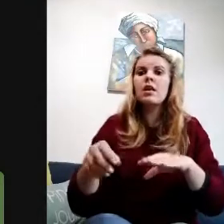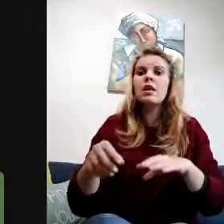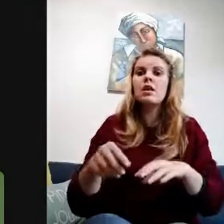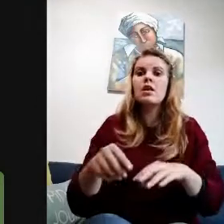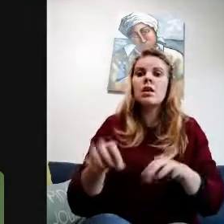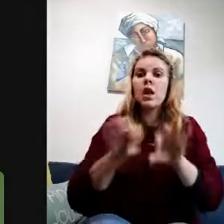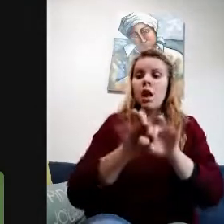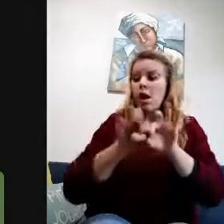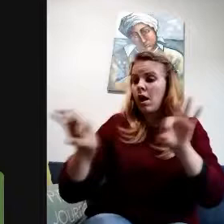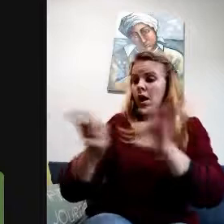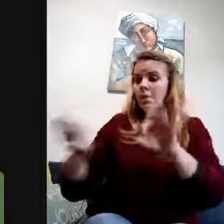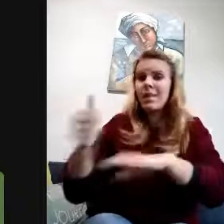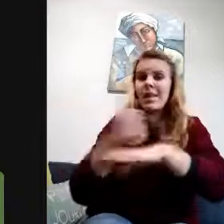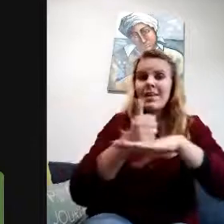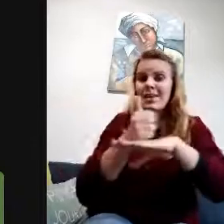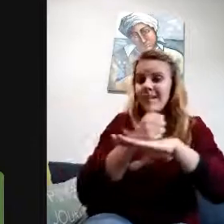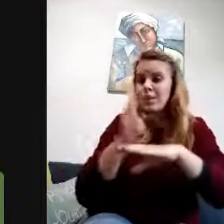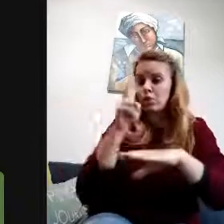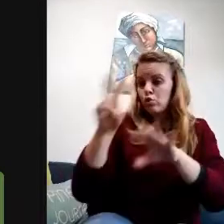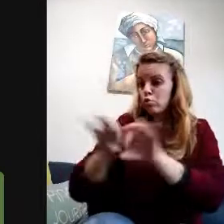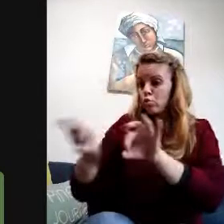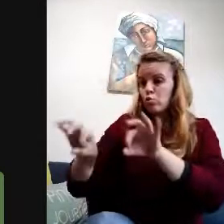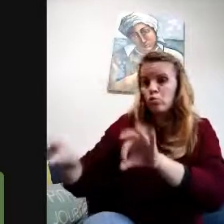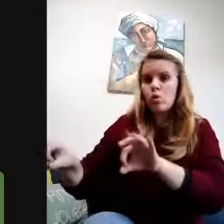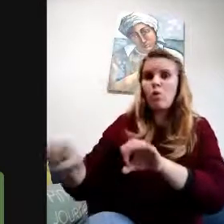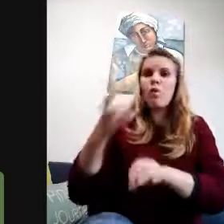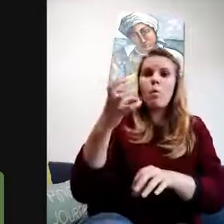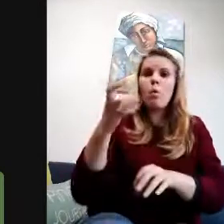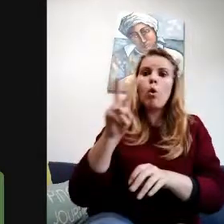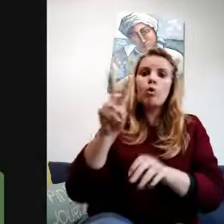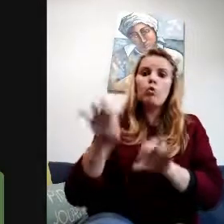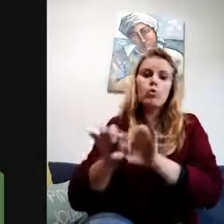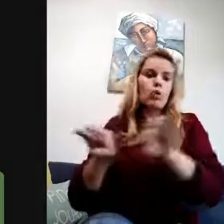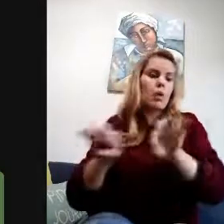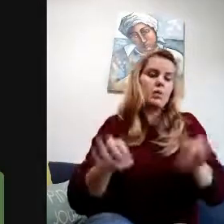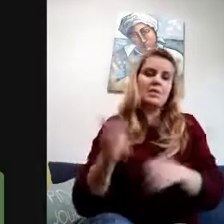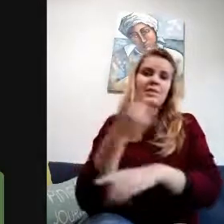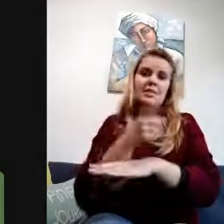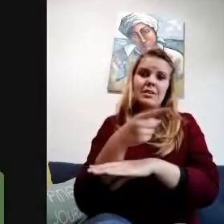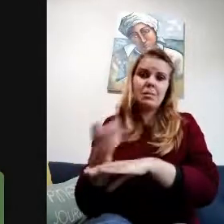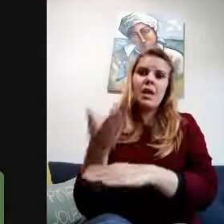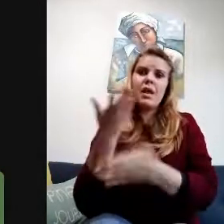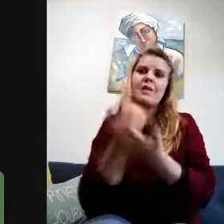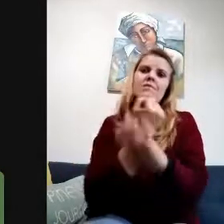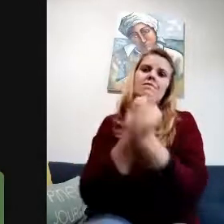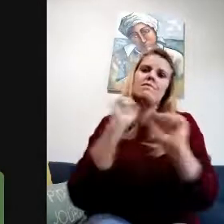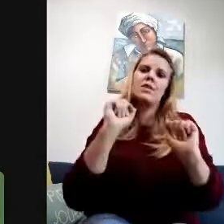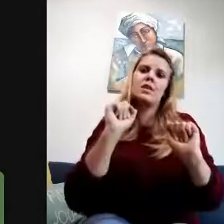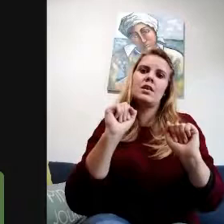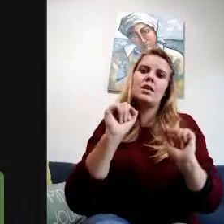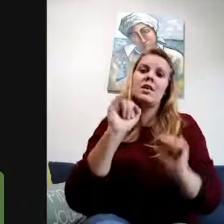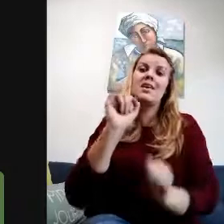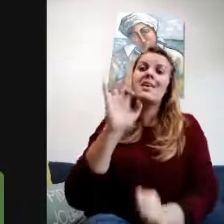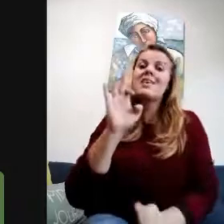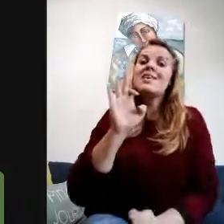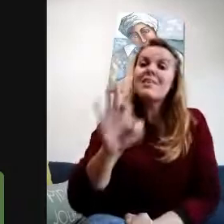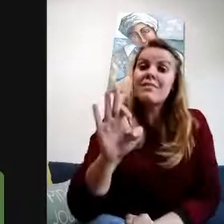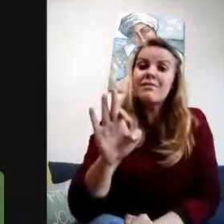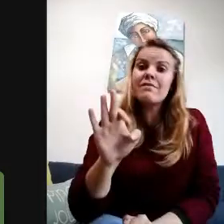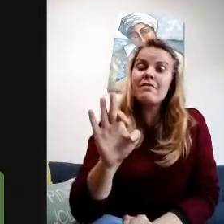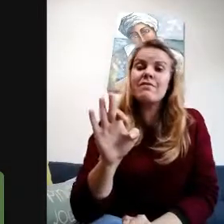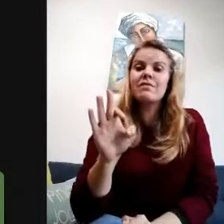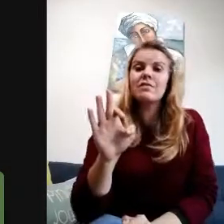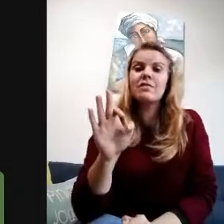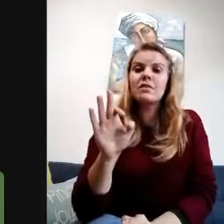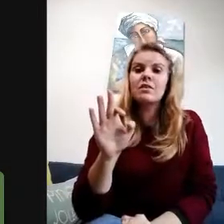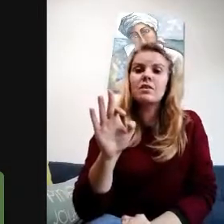club lengths of the sprayer, they will be able to take relief on that line of play if the ball is also on a area cut